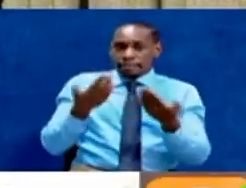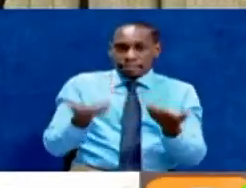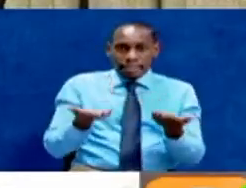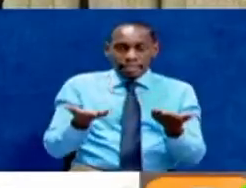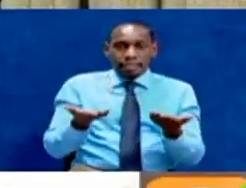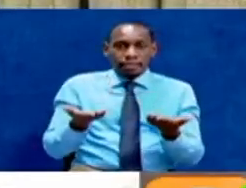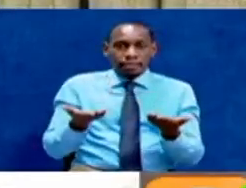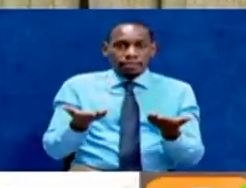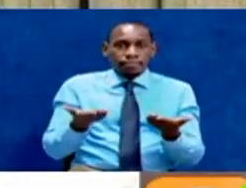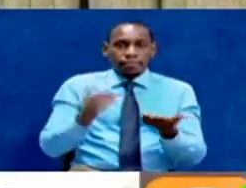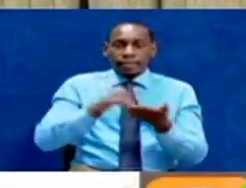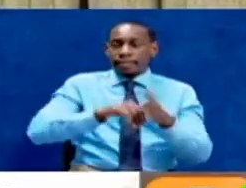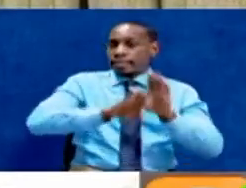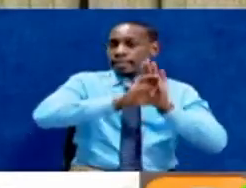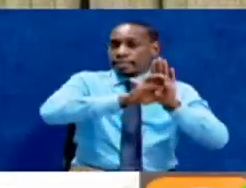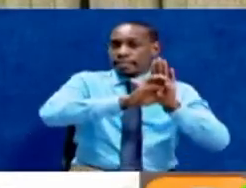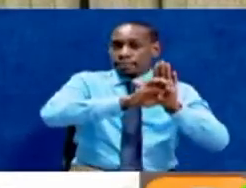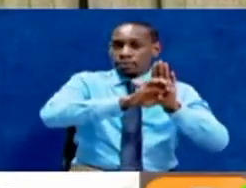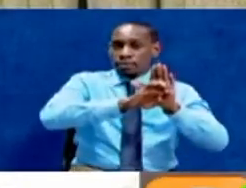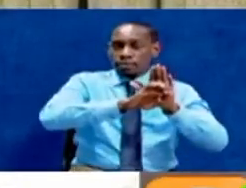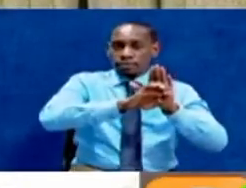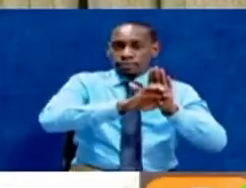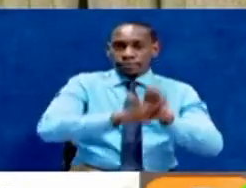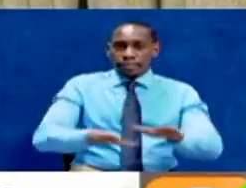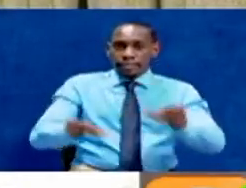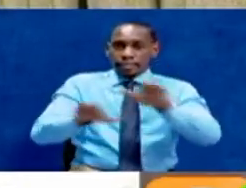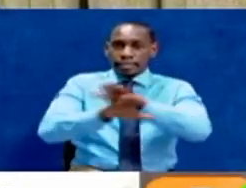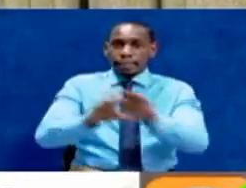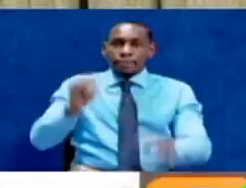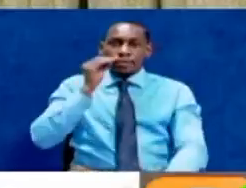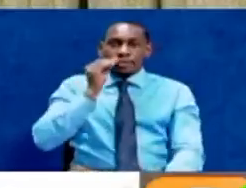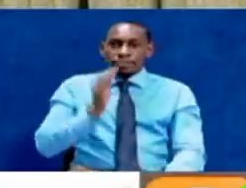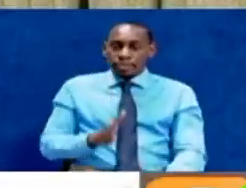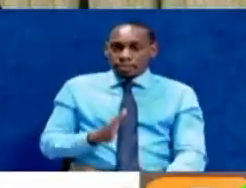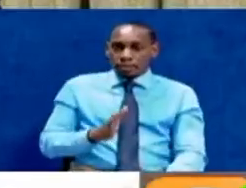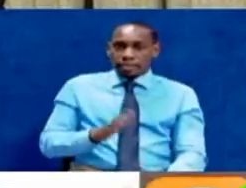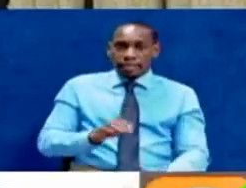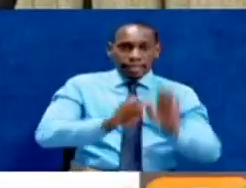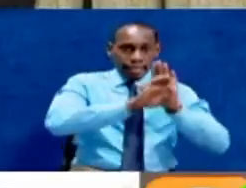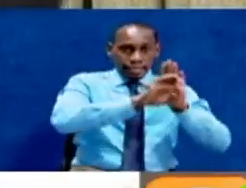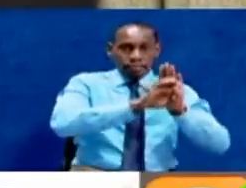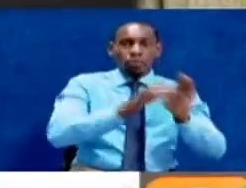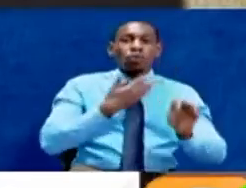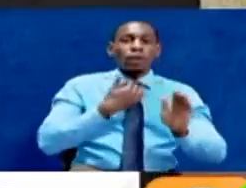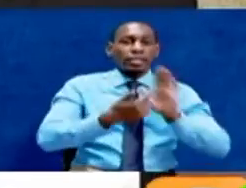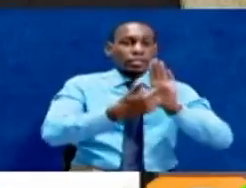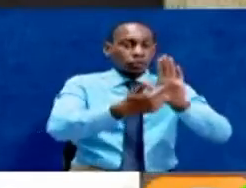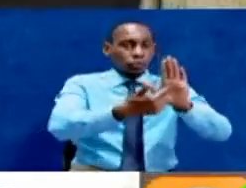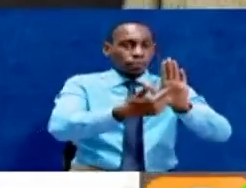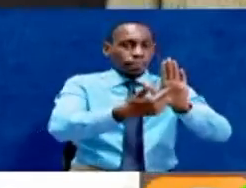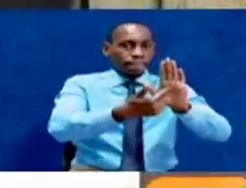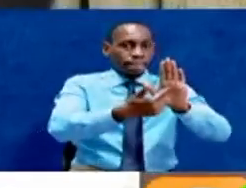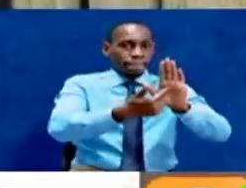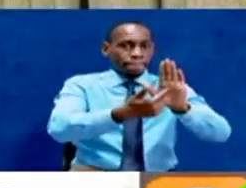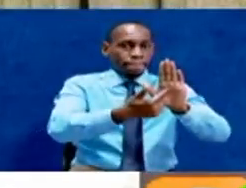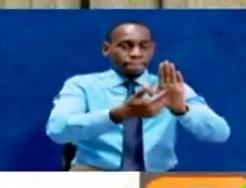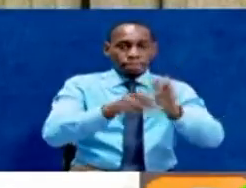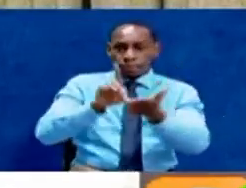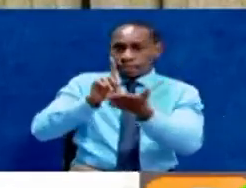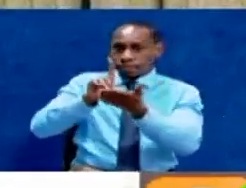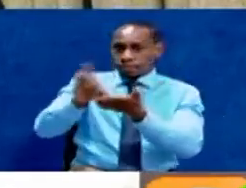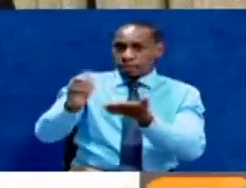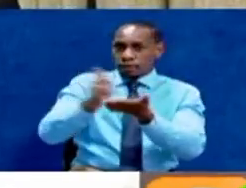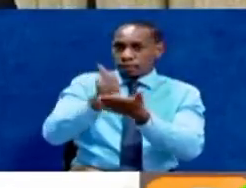find that, for example, and deputy speaker, to give an example to illustrate, you are ousted